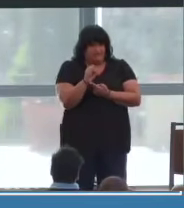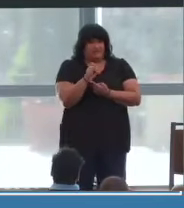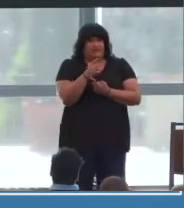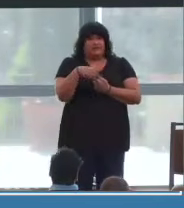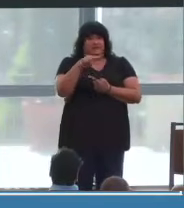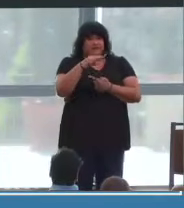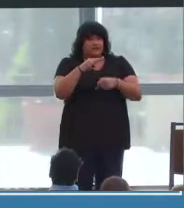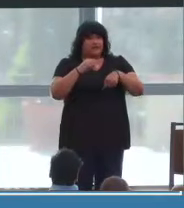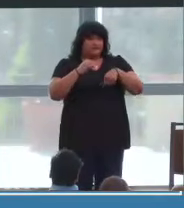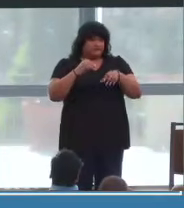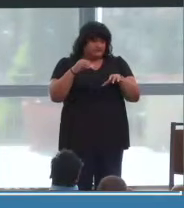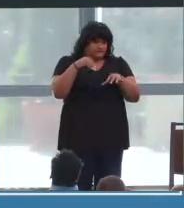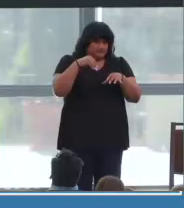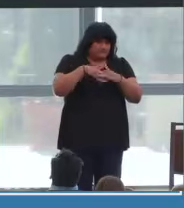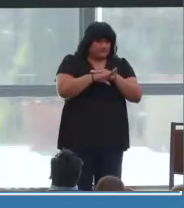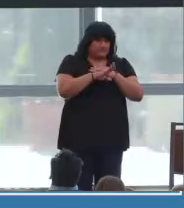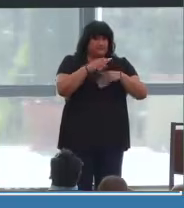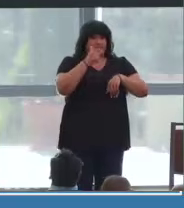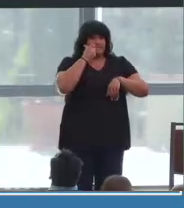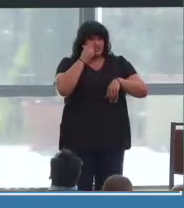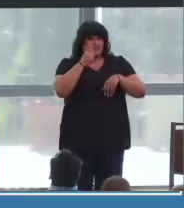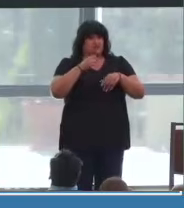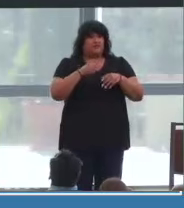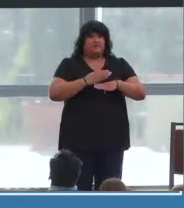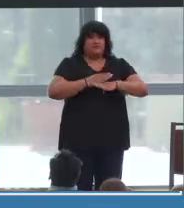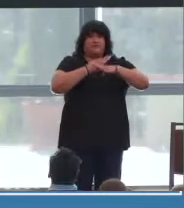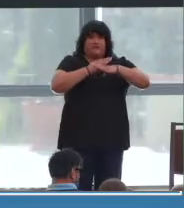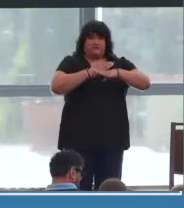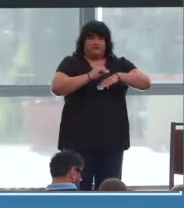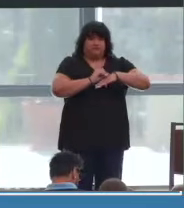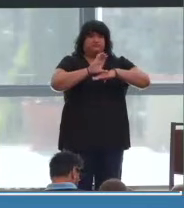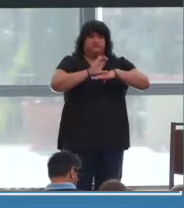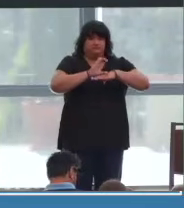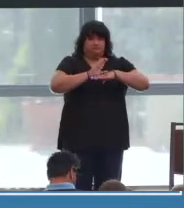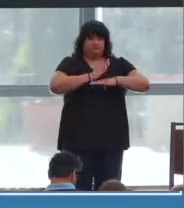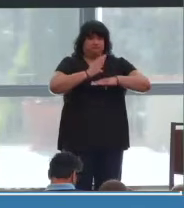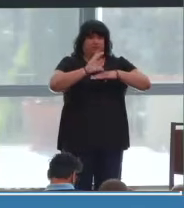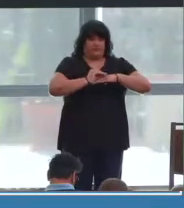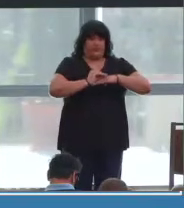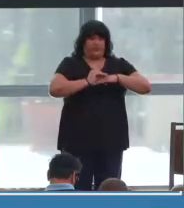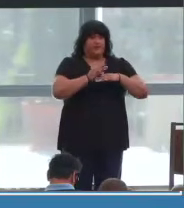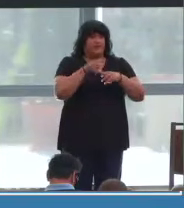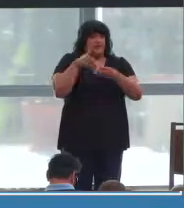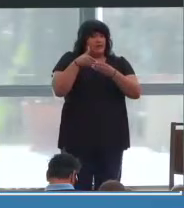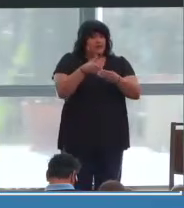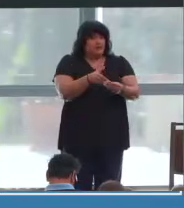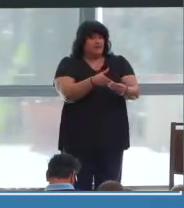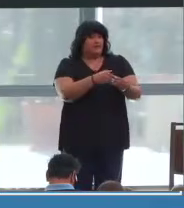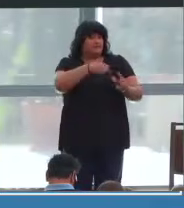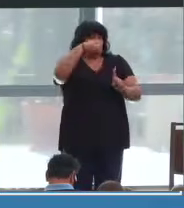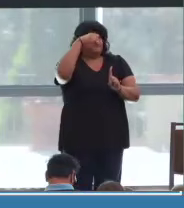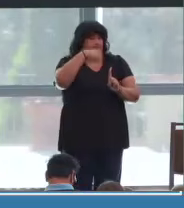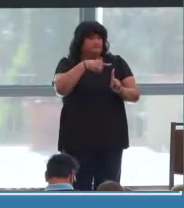deposit in tissue and promote inflammation. And it can lead to activation of the